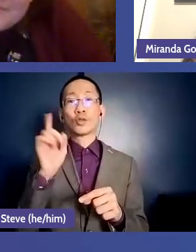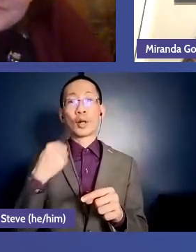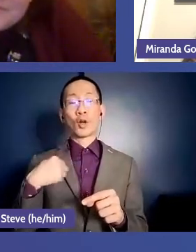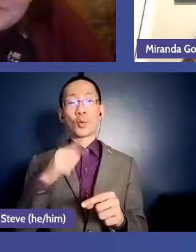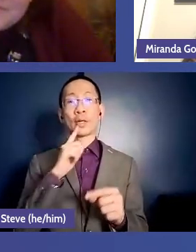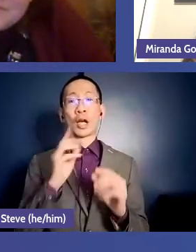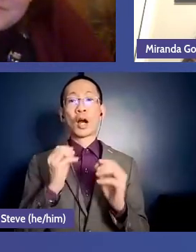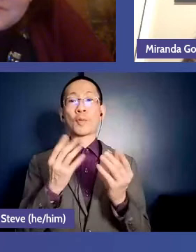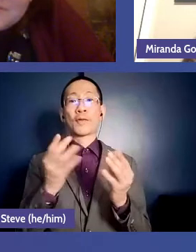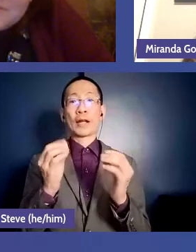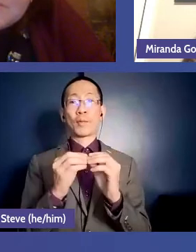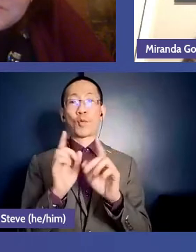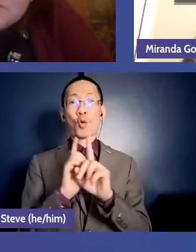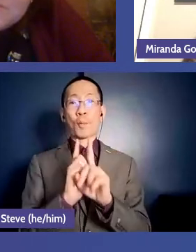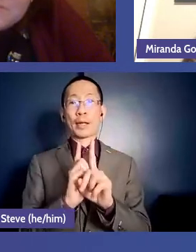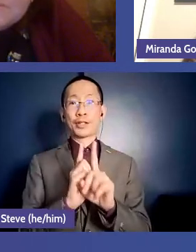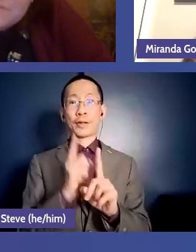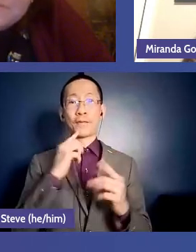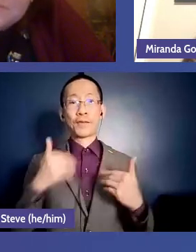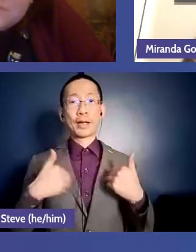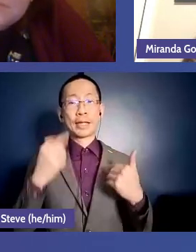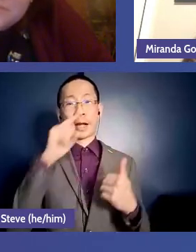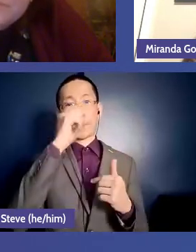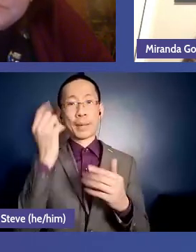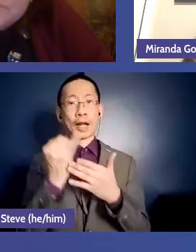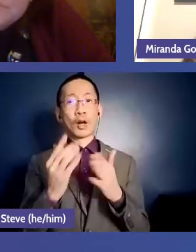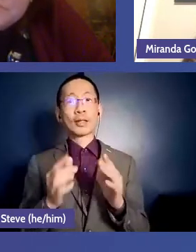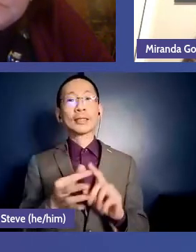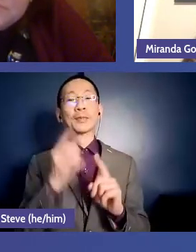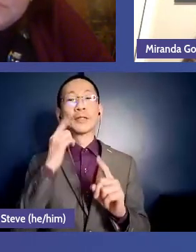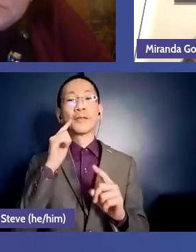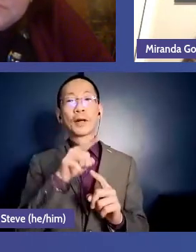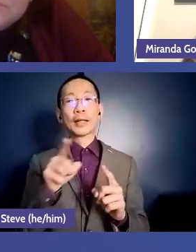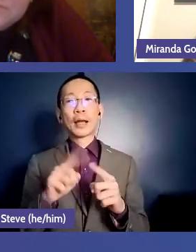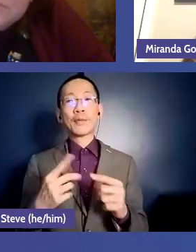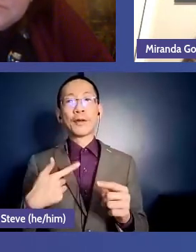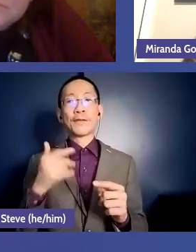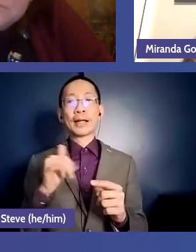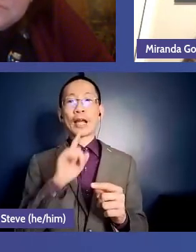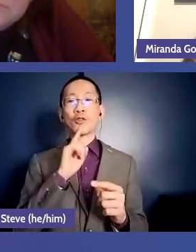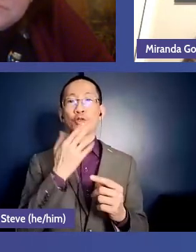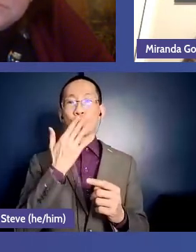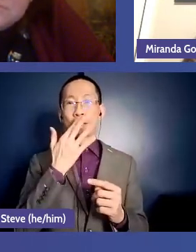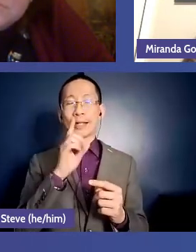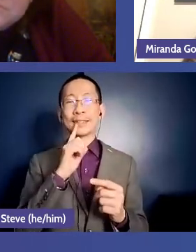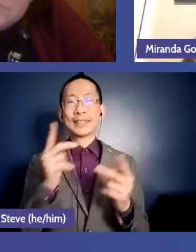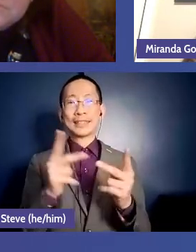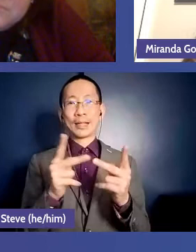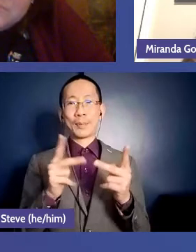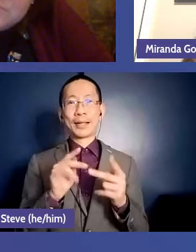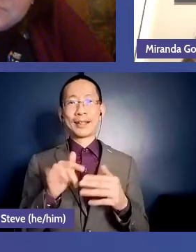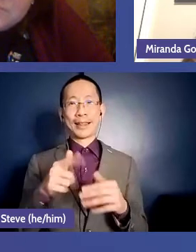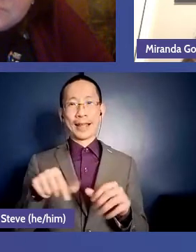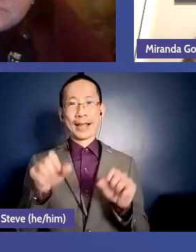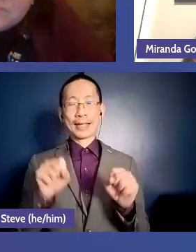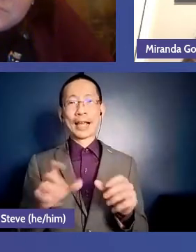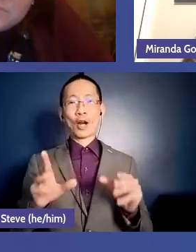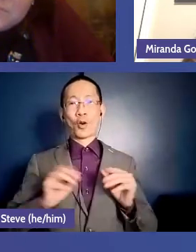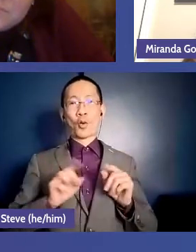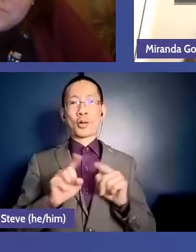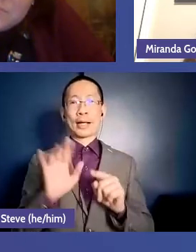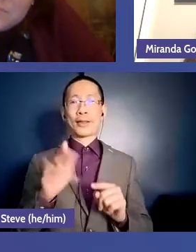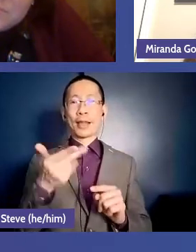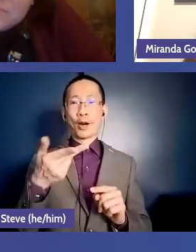more mentorship for young Black artists, especially for them to feel like True Colors is a place that they could own as their